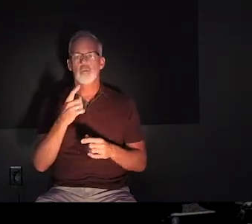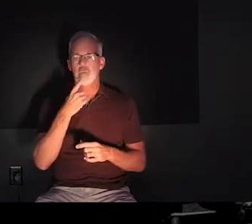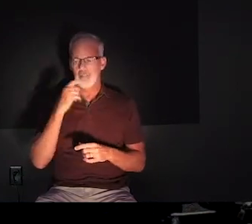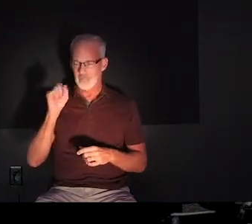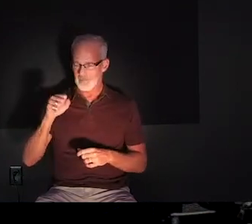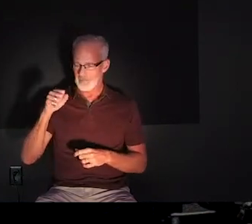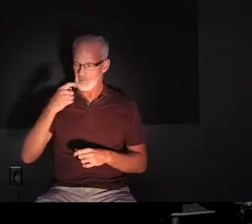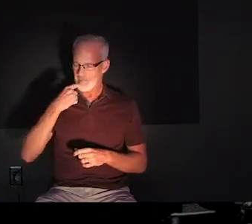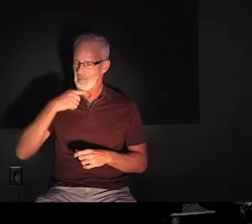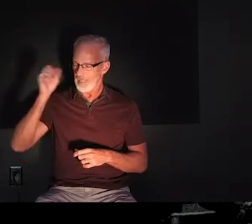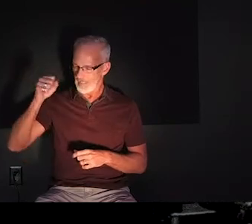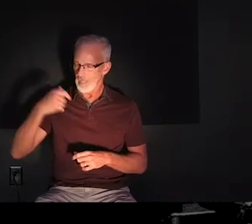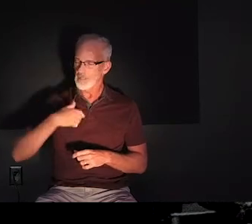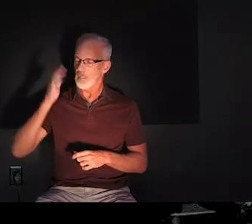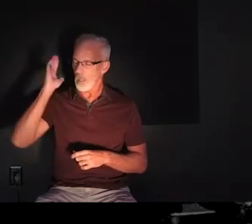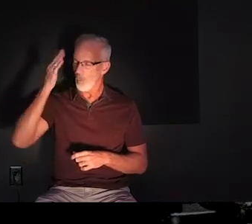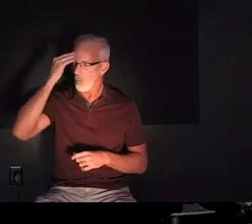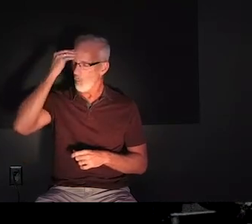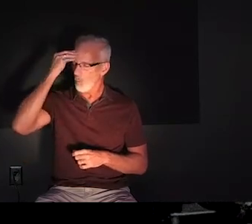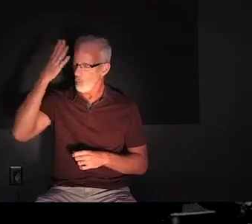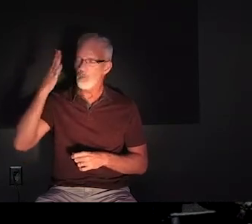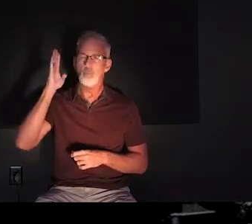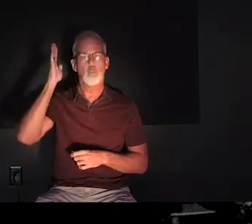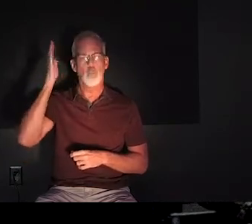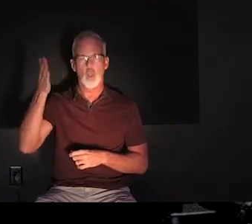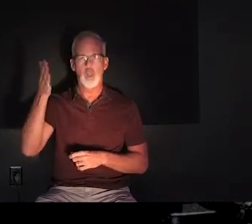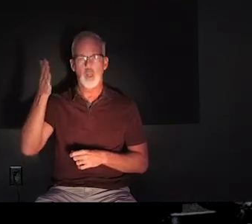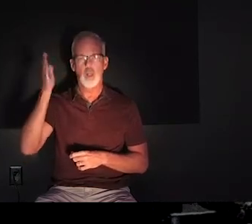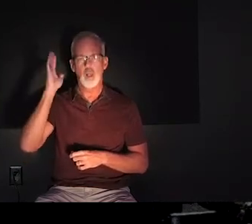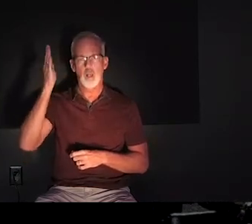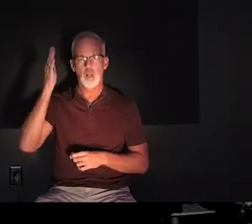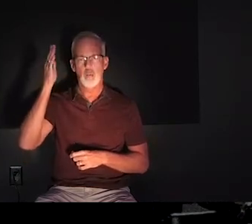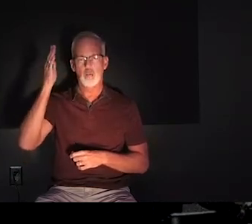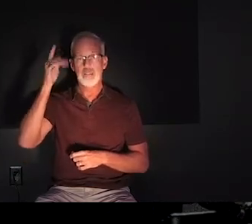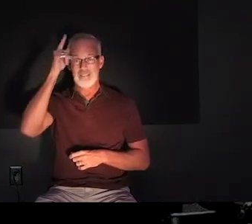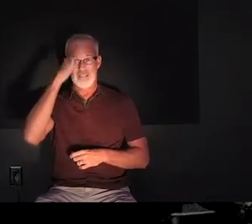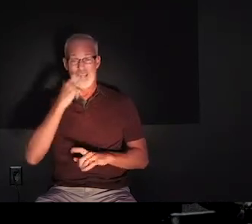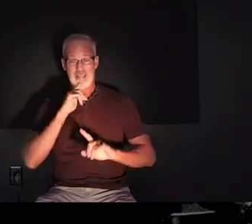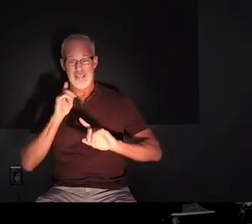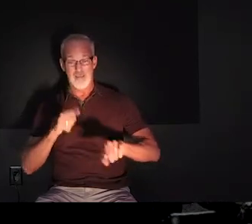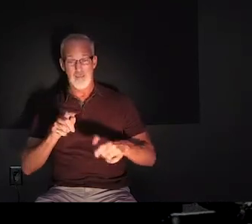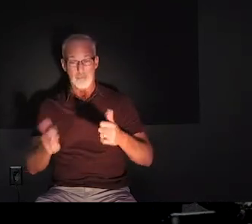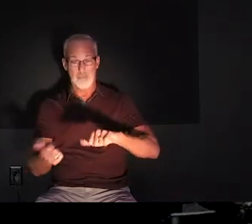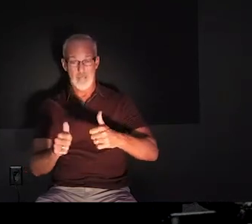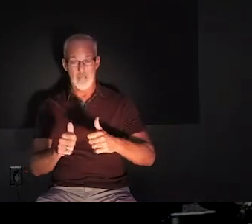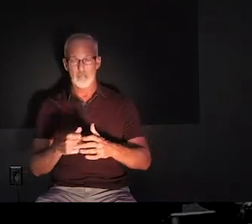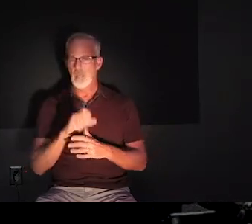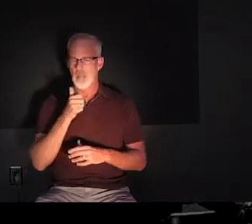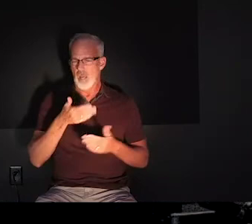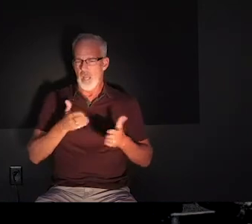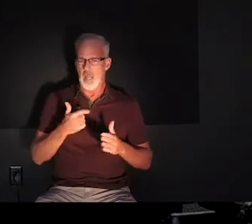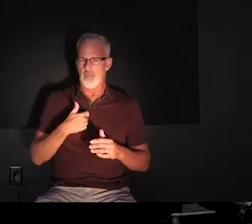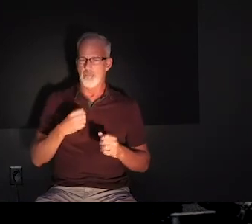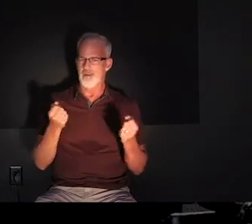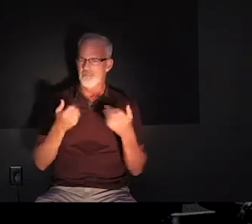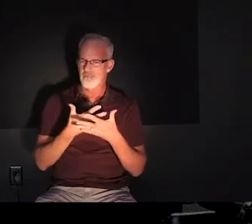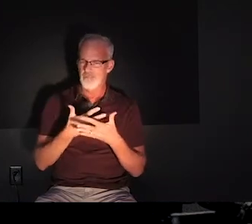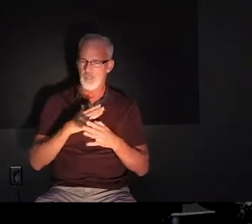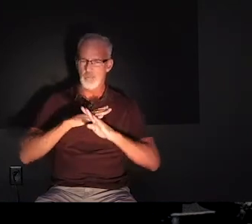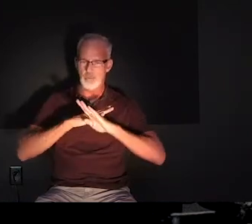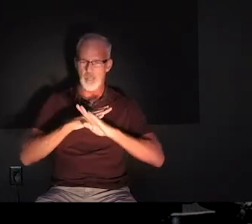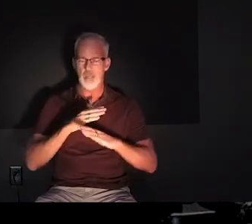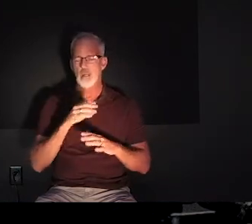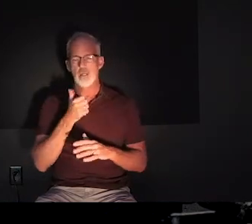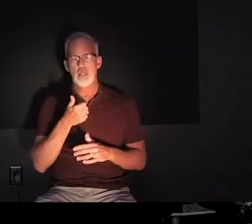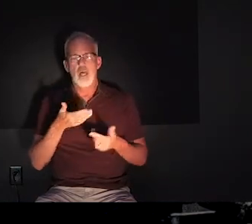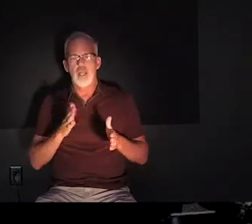the table and say, I'm going to be obedient to the command of God. I'm not going to let my fear get in the way. I'm not going to